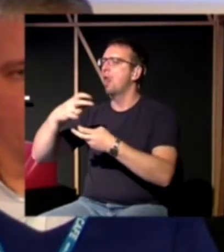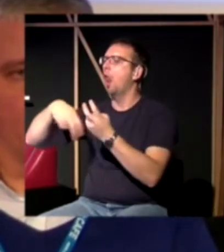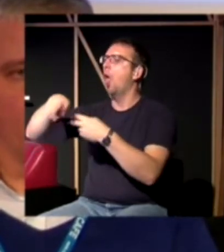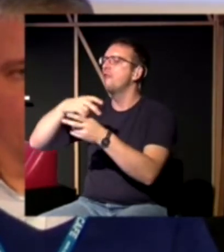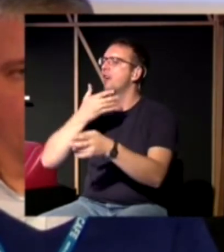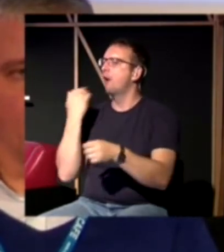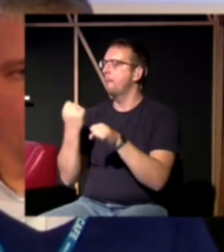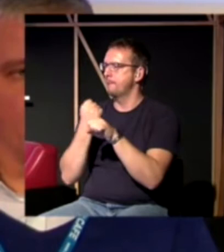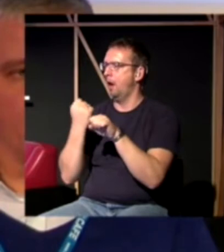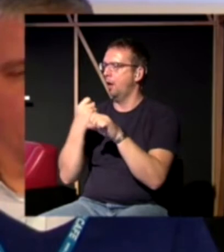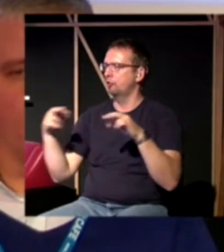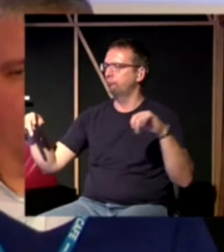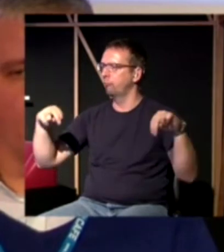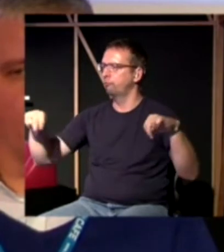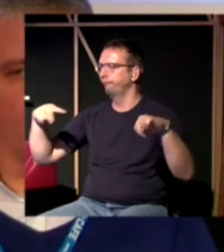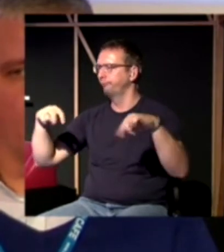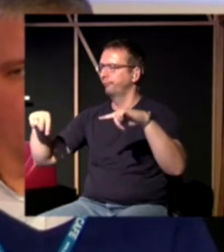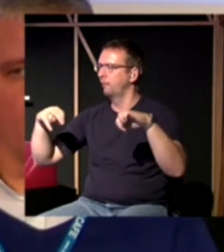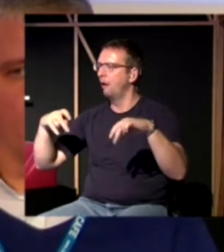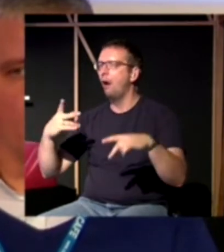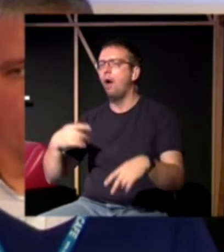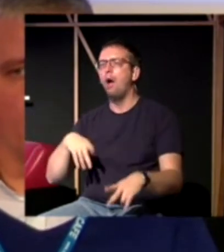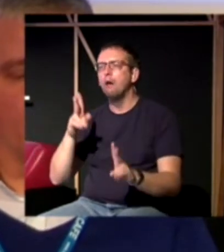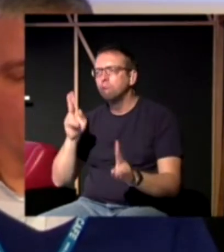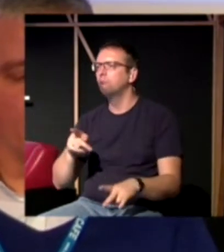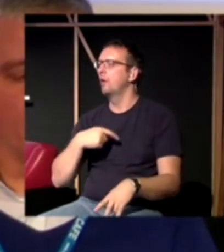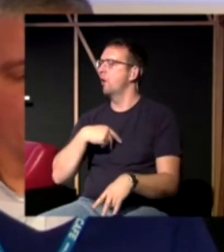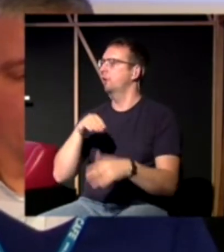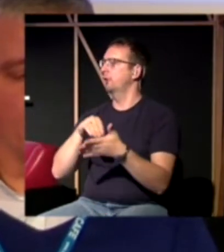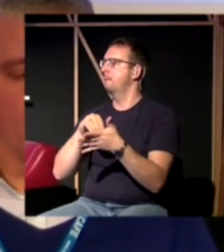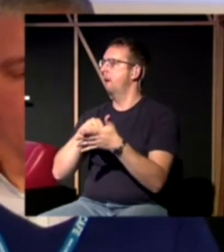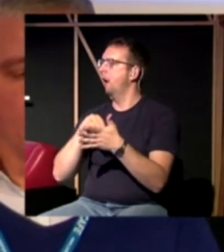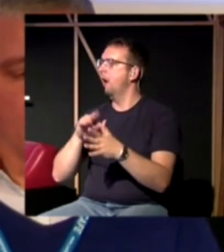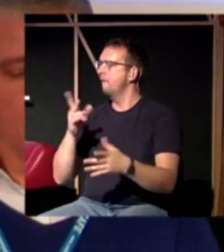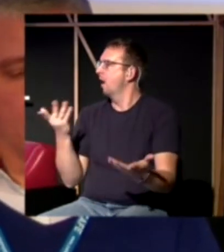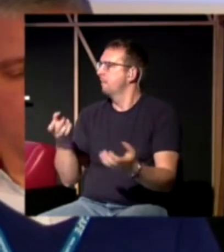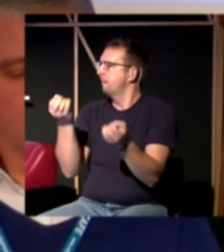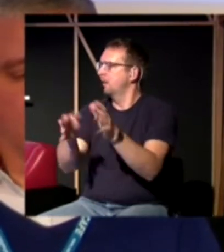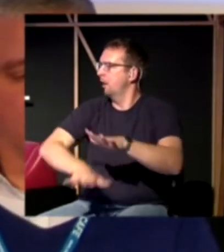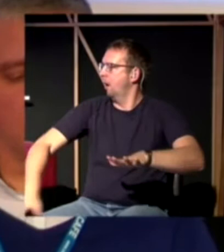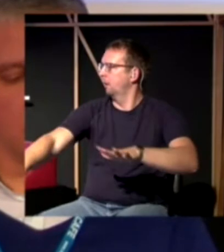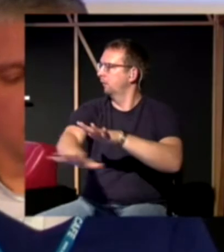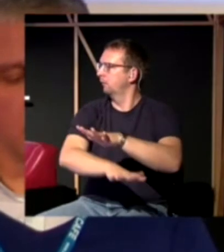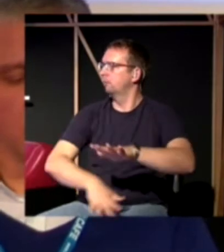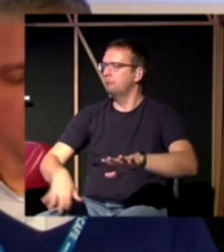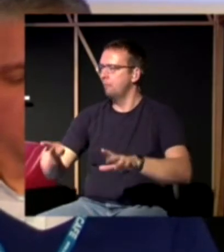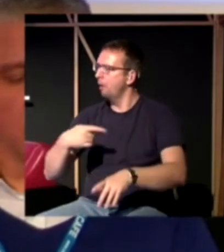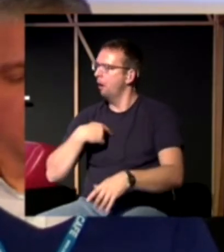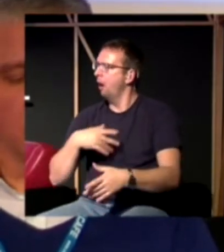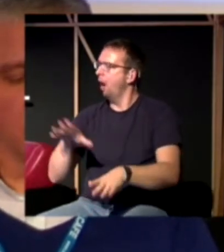was happening. And then during the game, and then all the ceremonies, the people coming onto the pitch, and then during the game, I